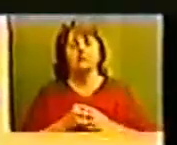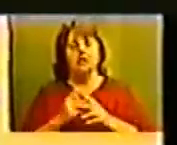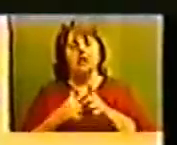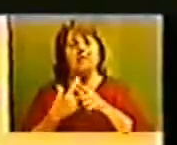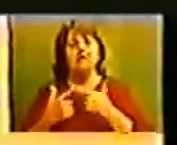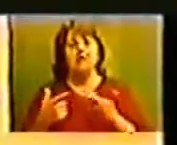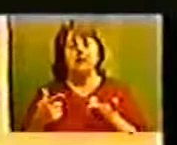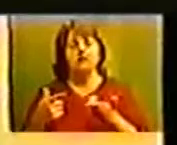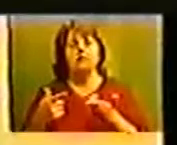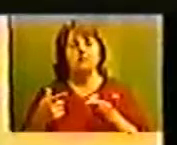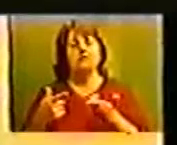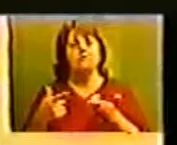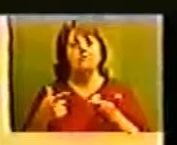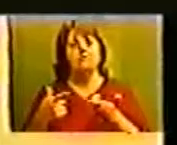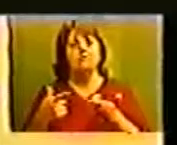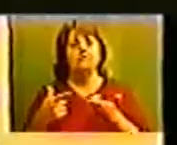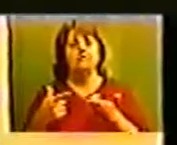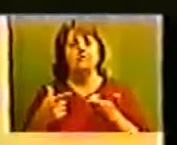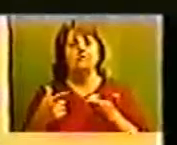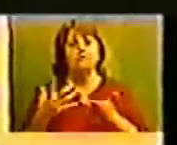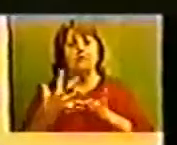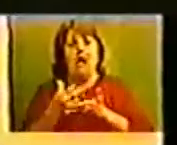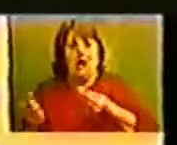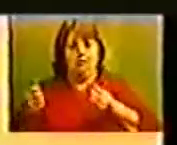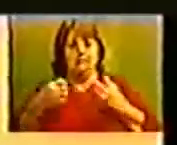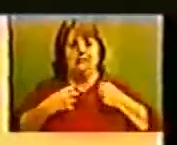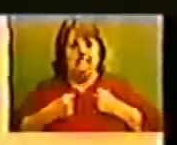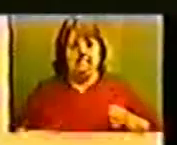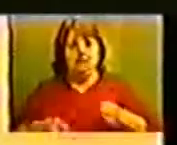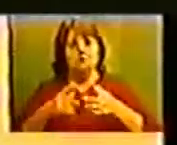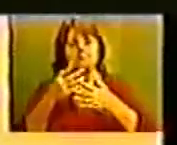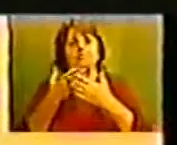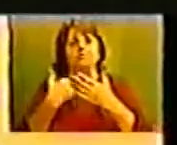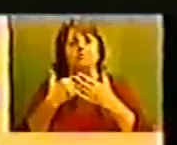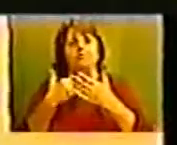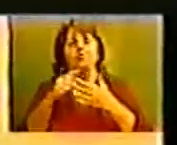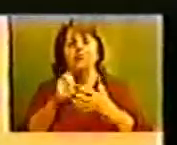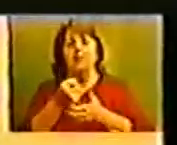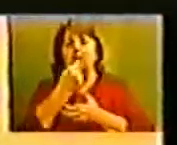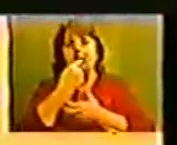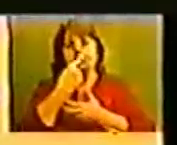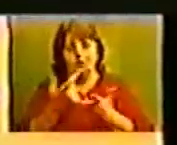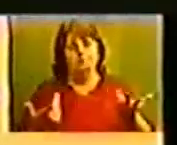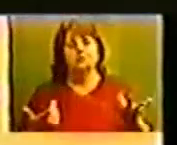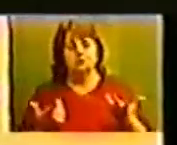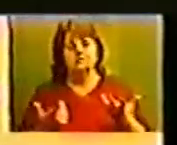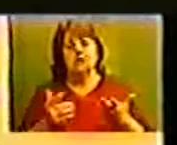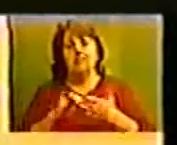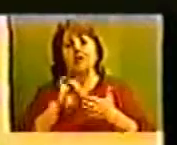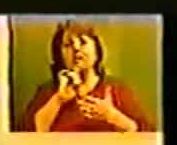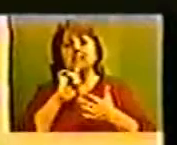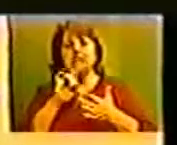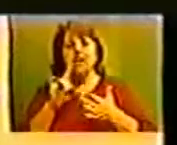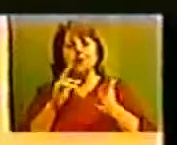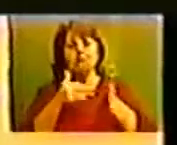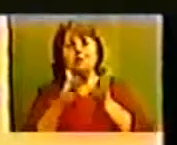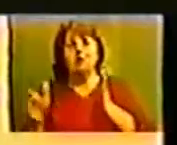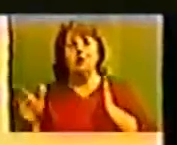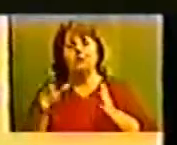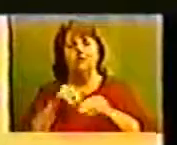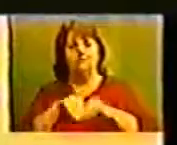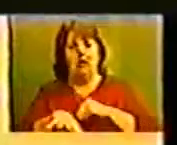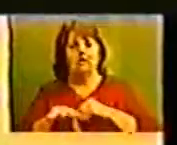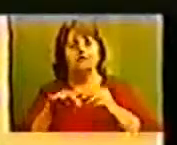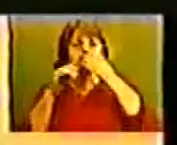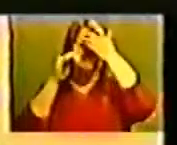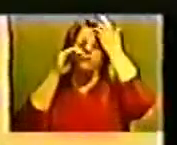and then be out of the student system before they take the next one, and there is this rebound effect.